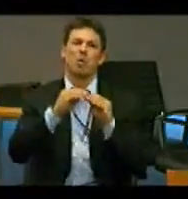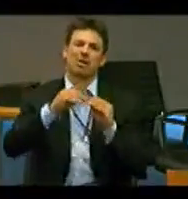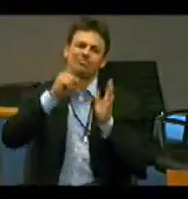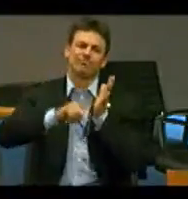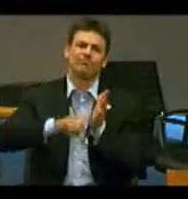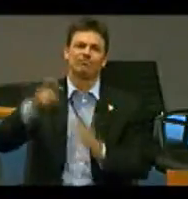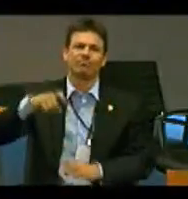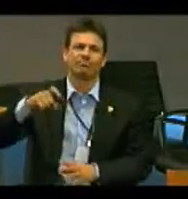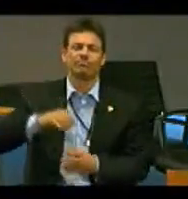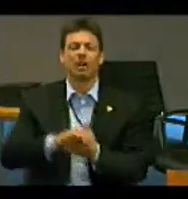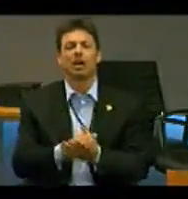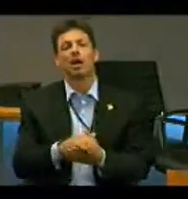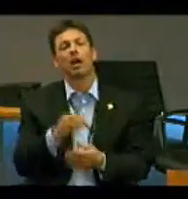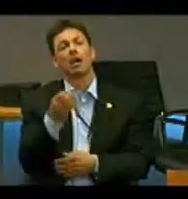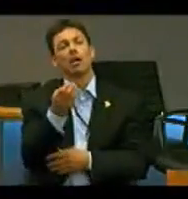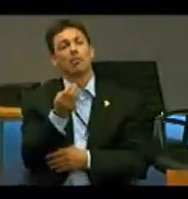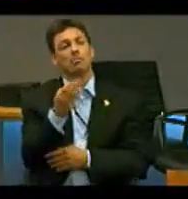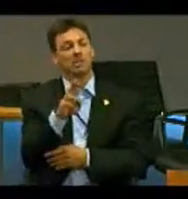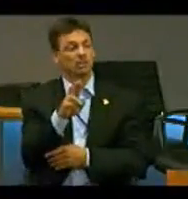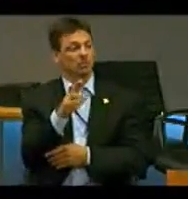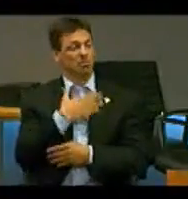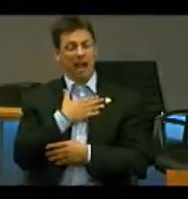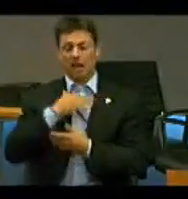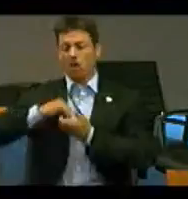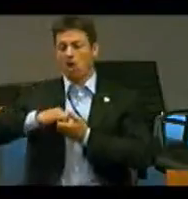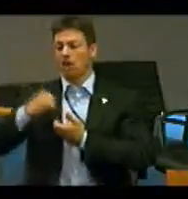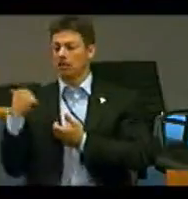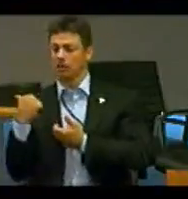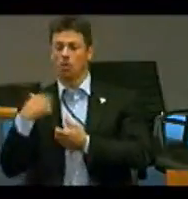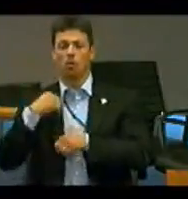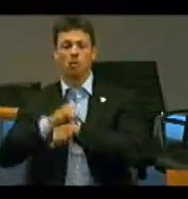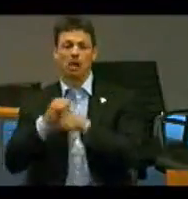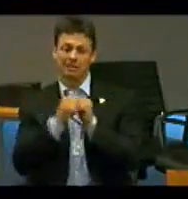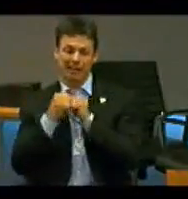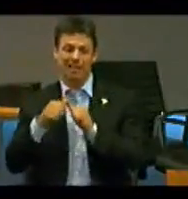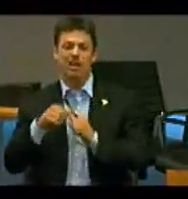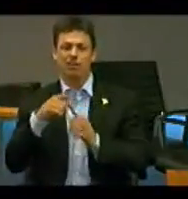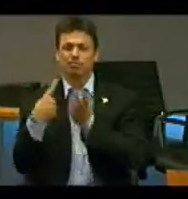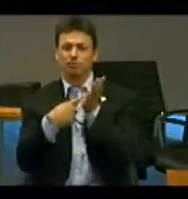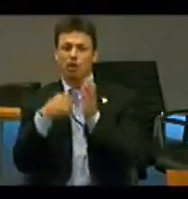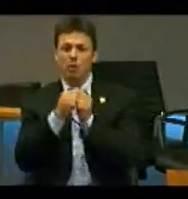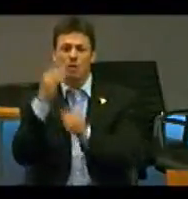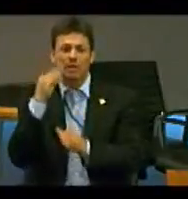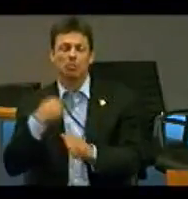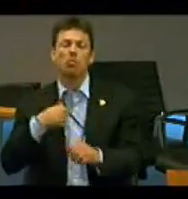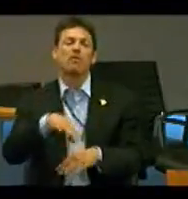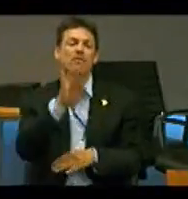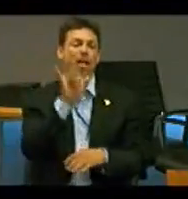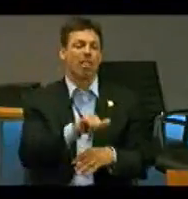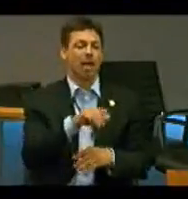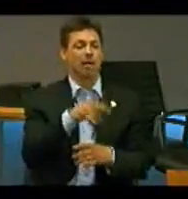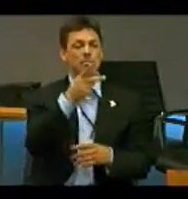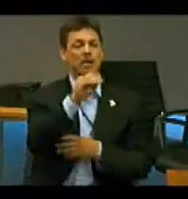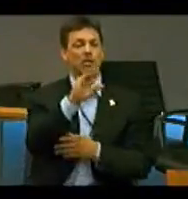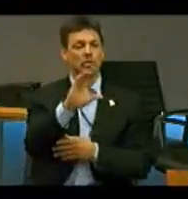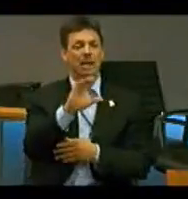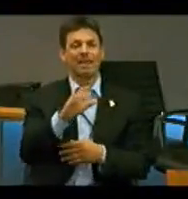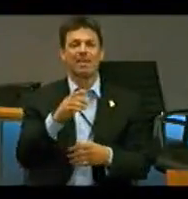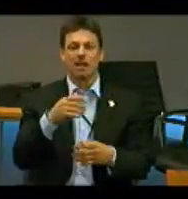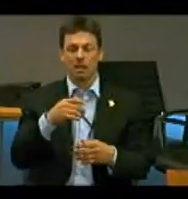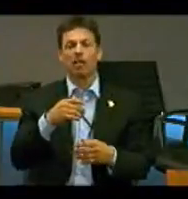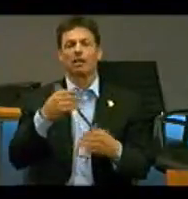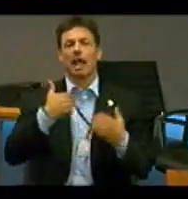my special assistant, Jason Legree, and I talked with several experts, we found that students of color with disabilities face higher